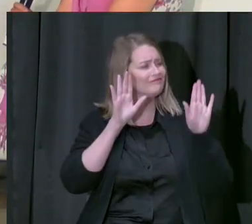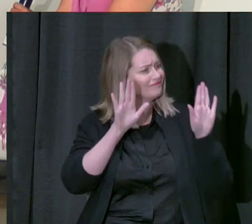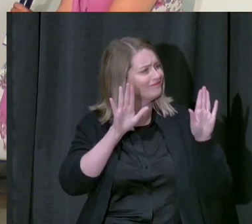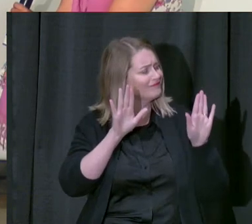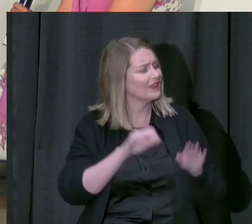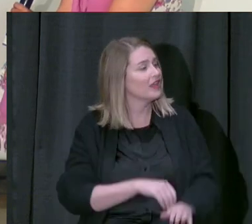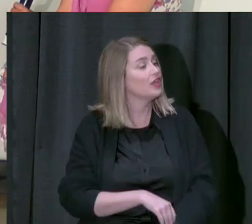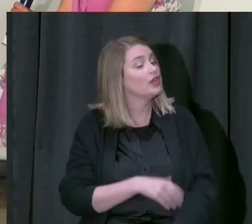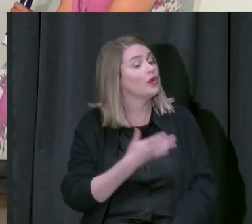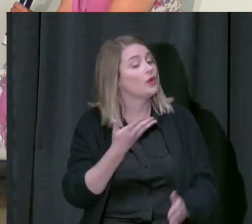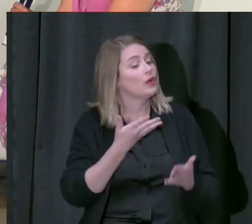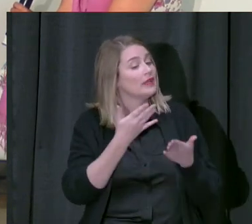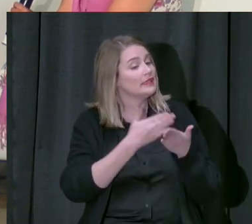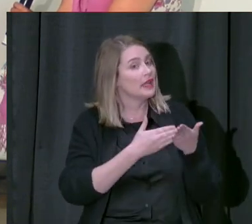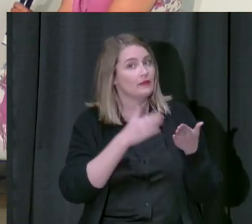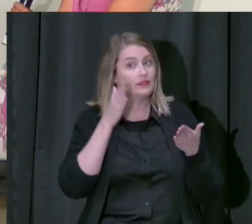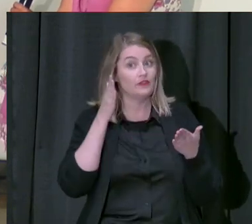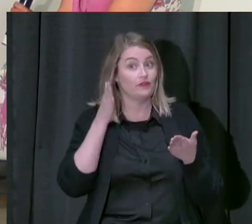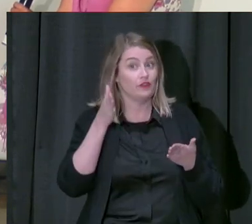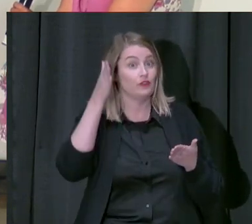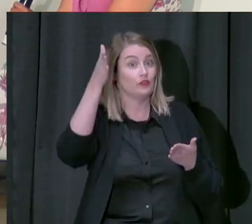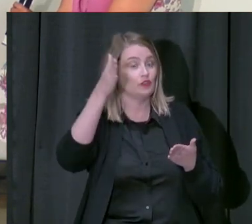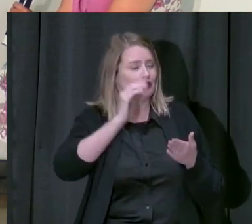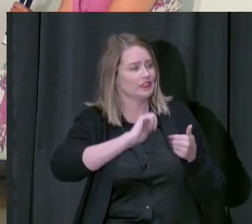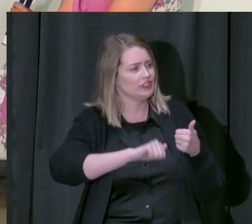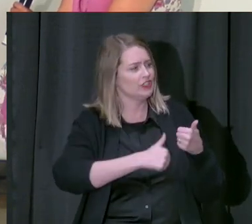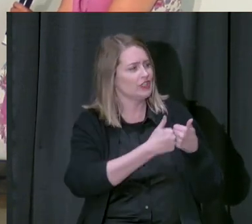Excellent. So what are some of the future challenges you see